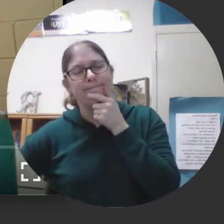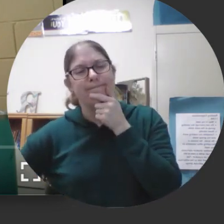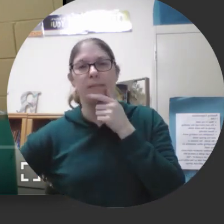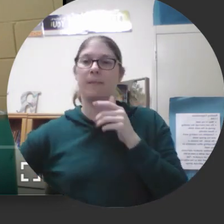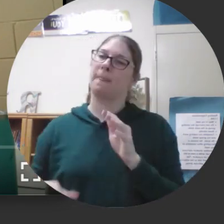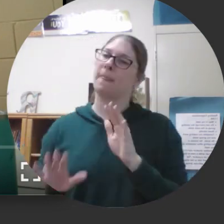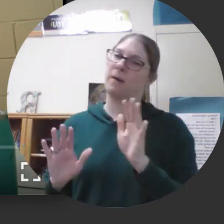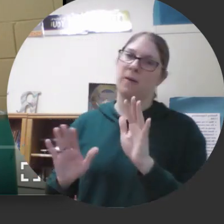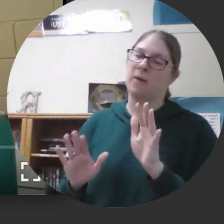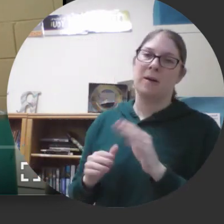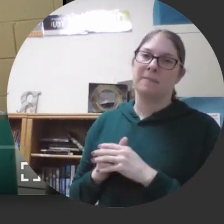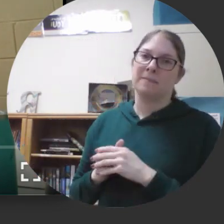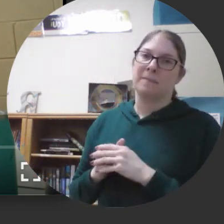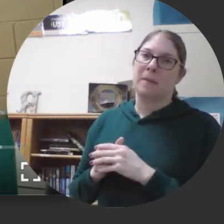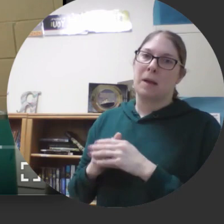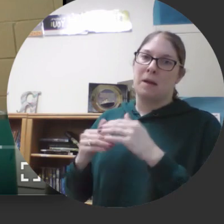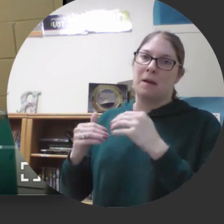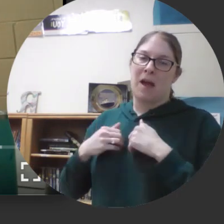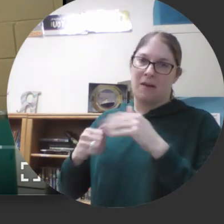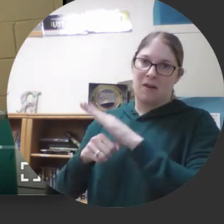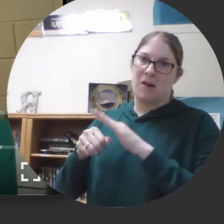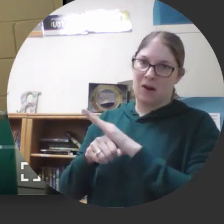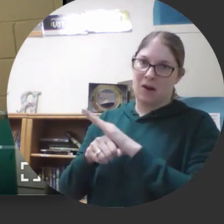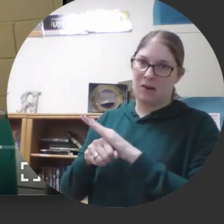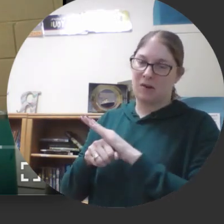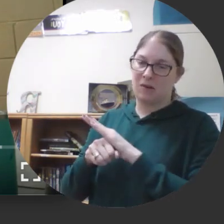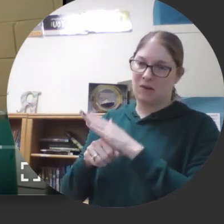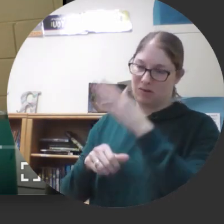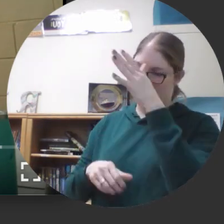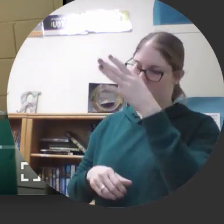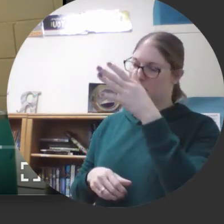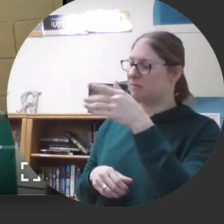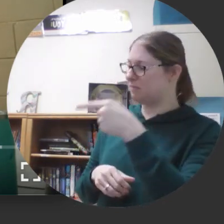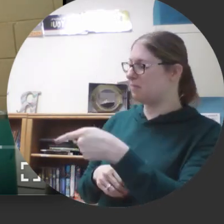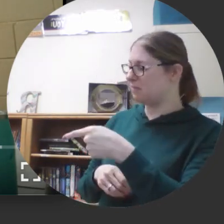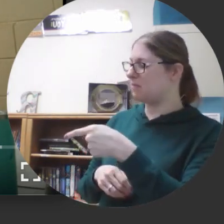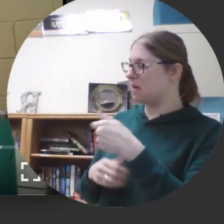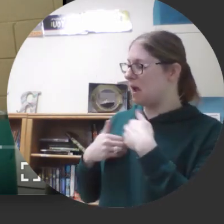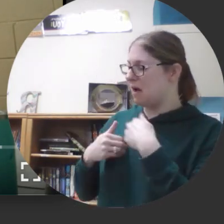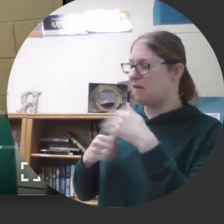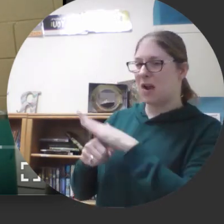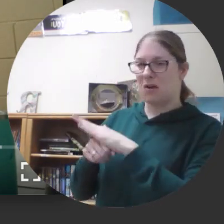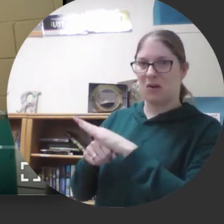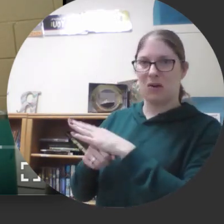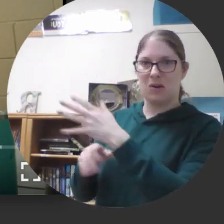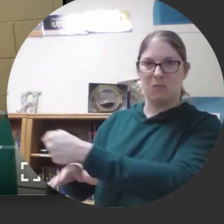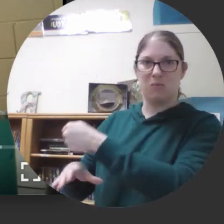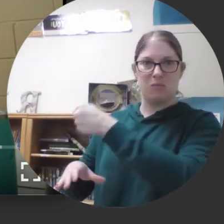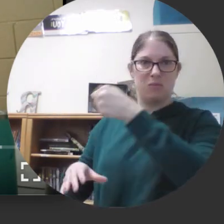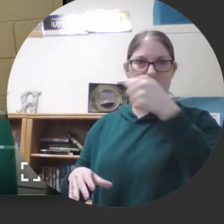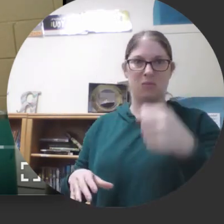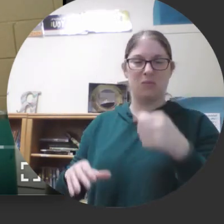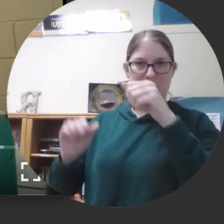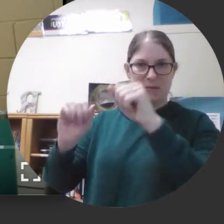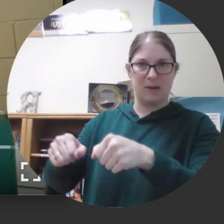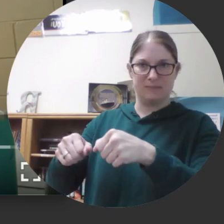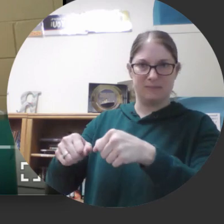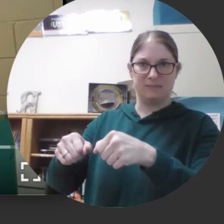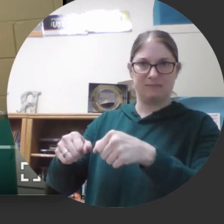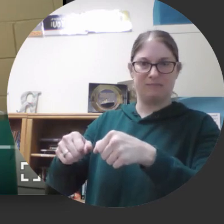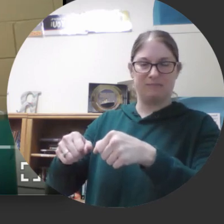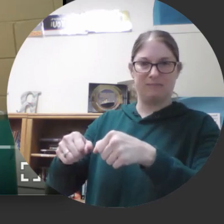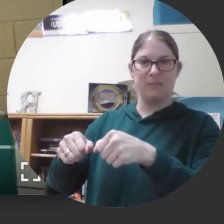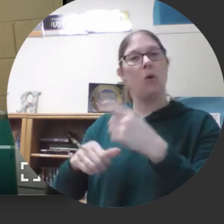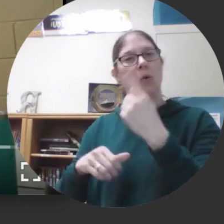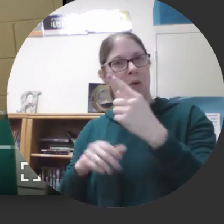They can live in that till Crusoe is big enough to move to the lock-in. Now, one of you come and help me catch them, and one of you feed this fellow the